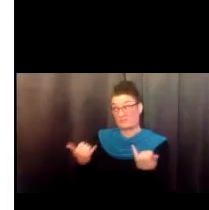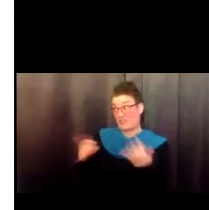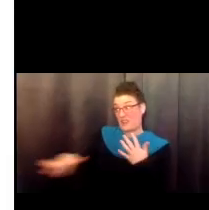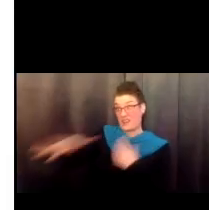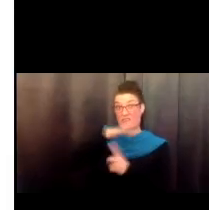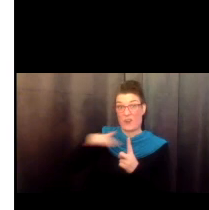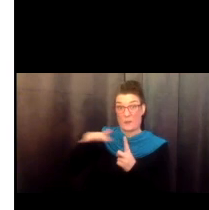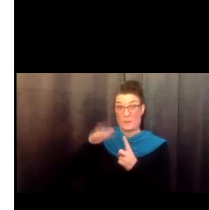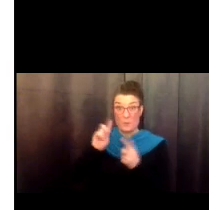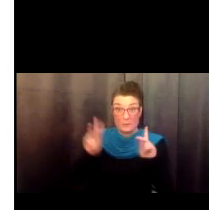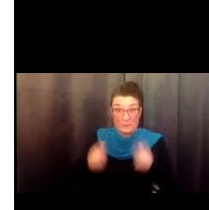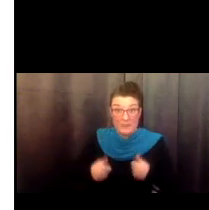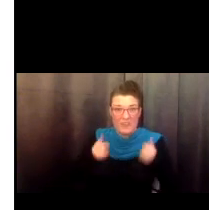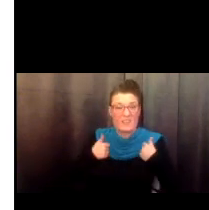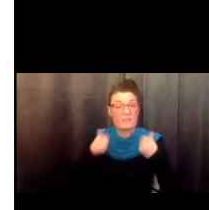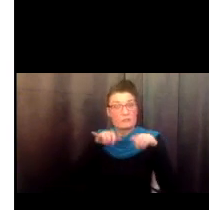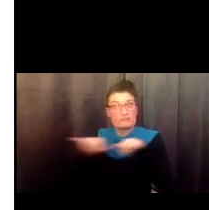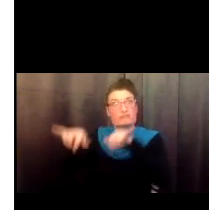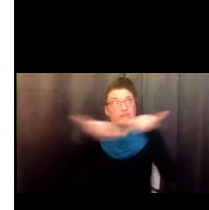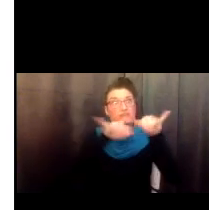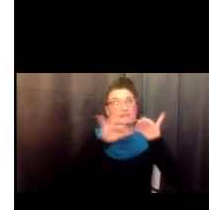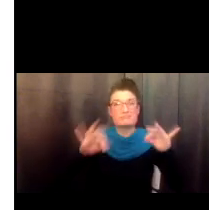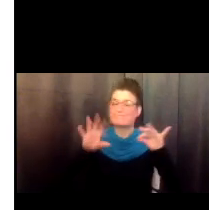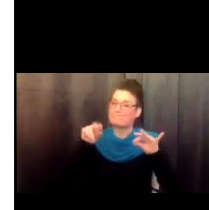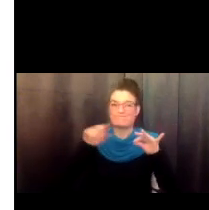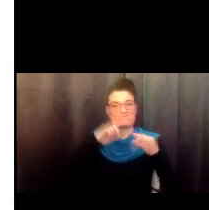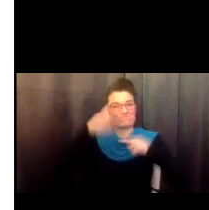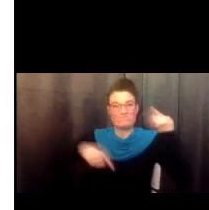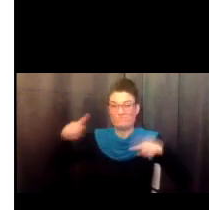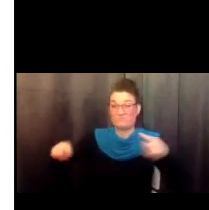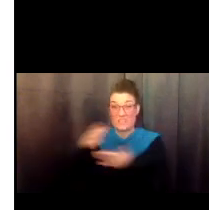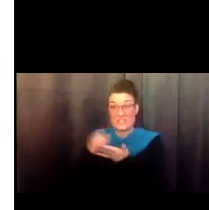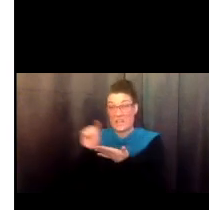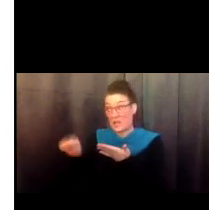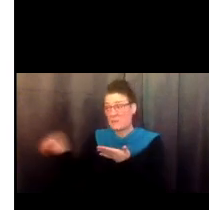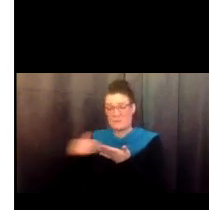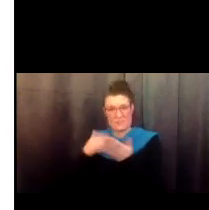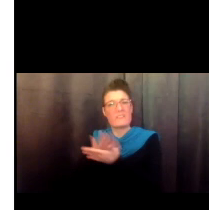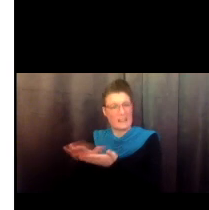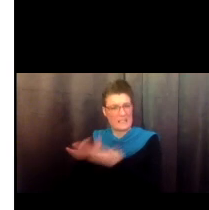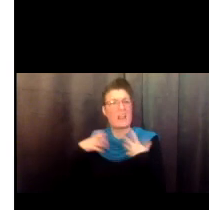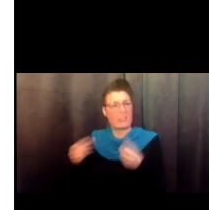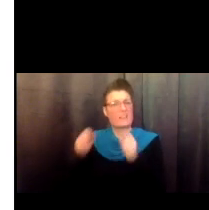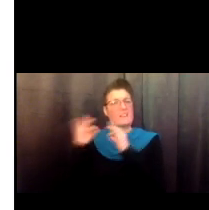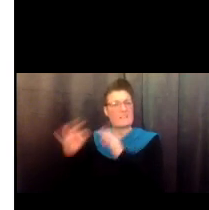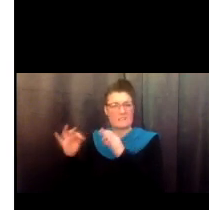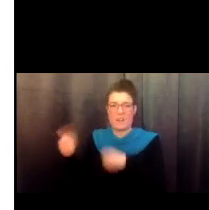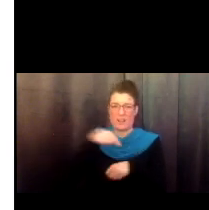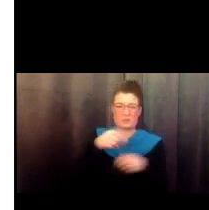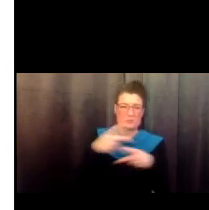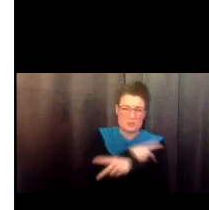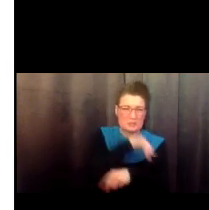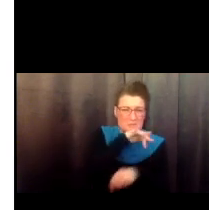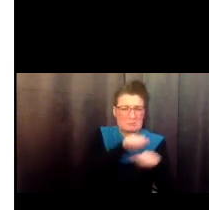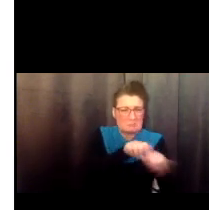we have neighborhoods that have clean and healthy environments and others that are more polluted